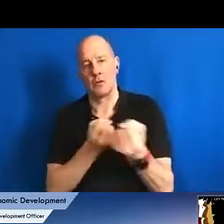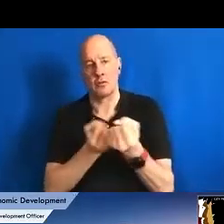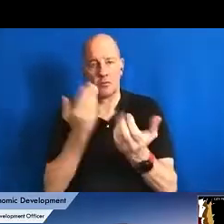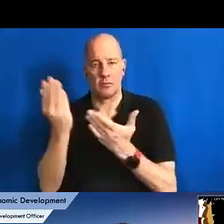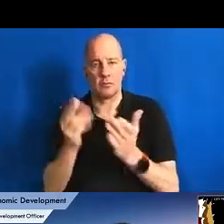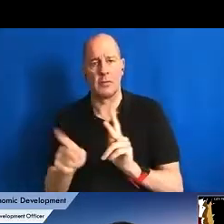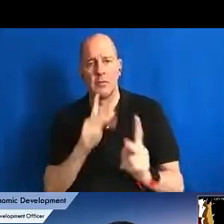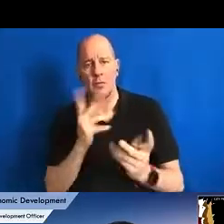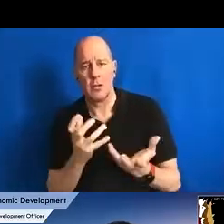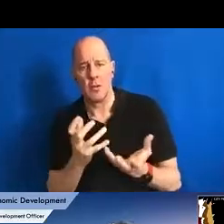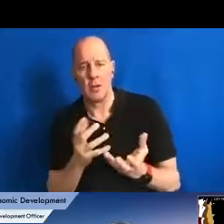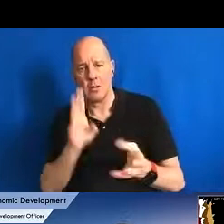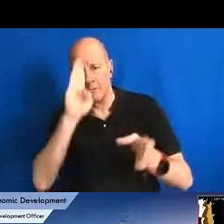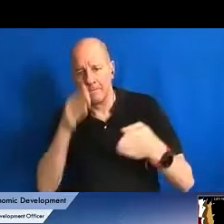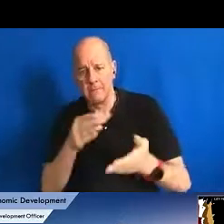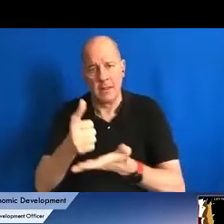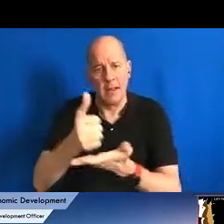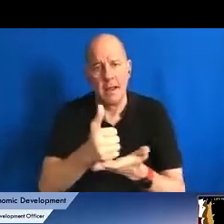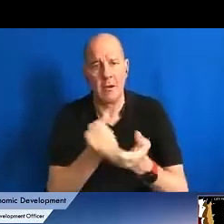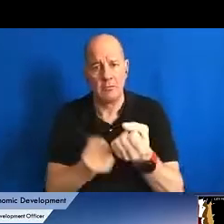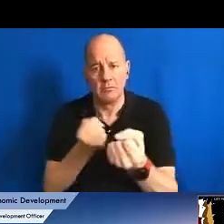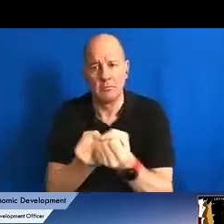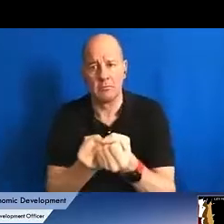support, the camaraderie of talking to other people in the same